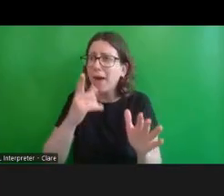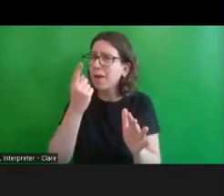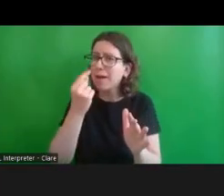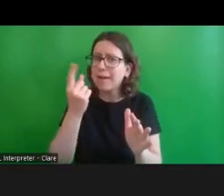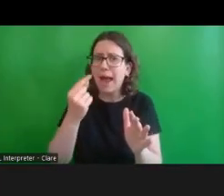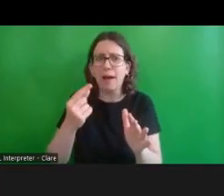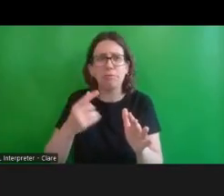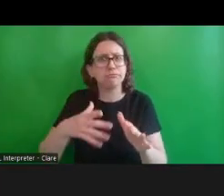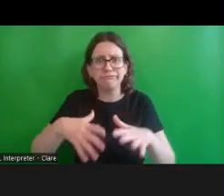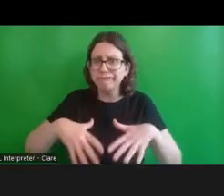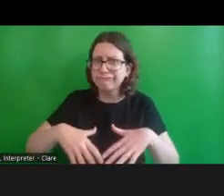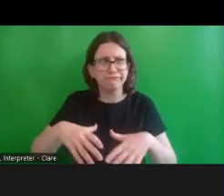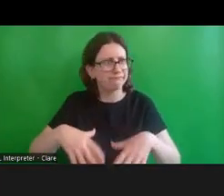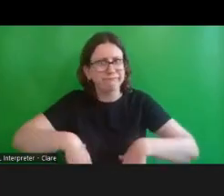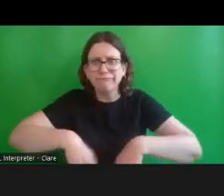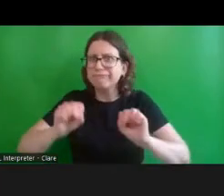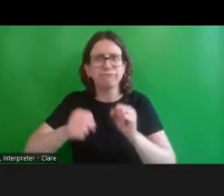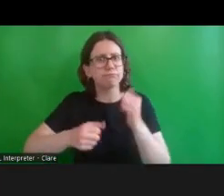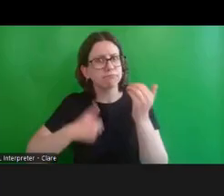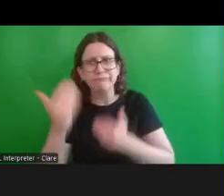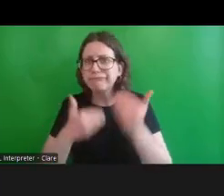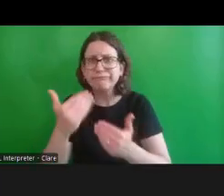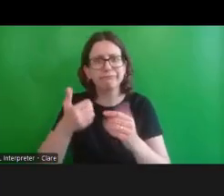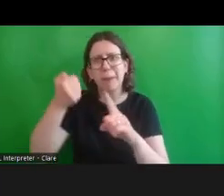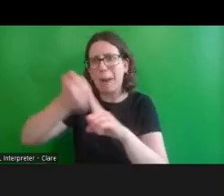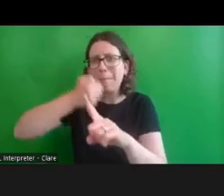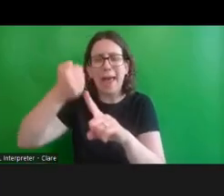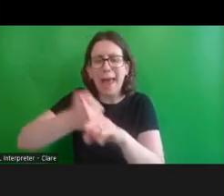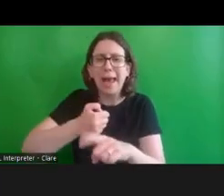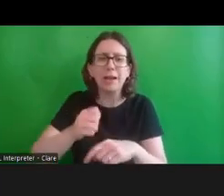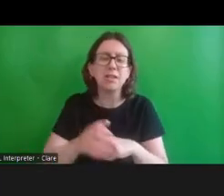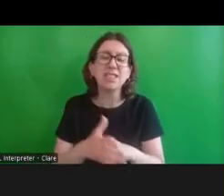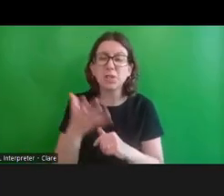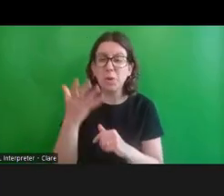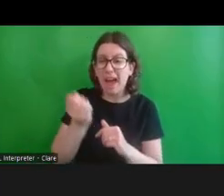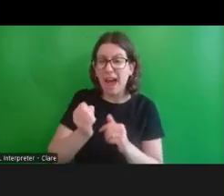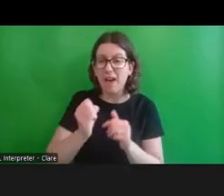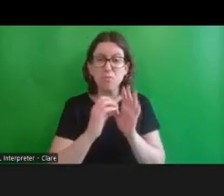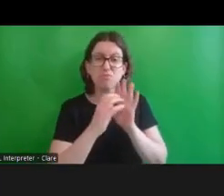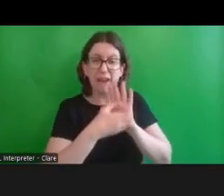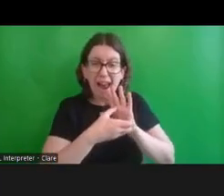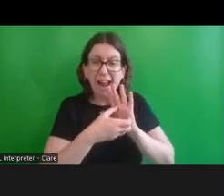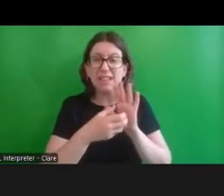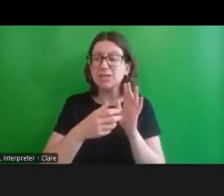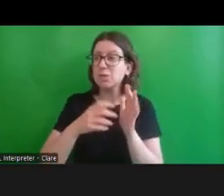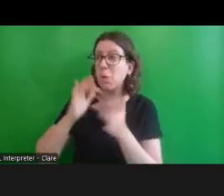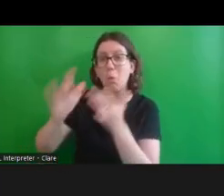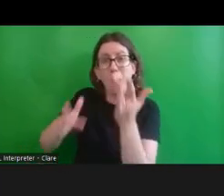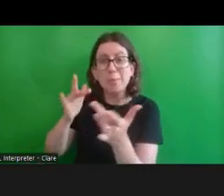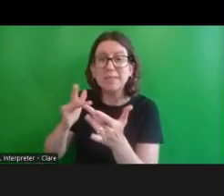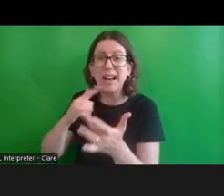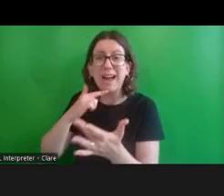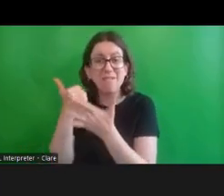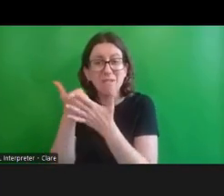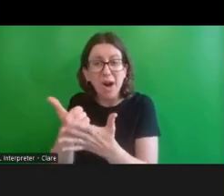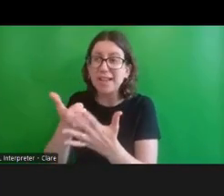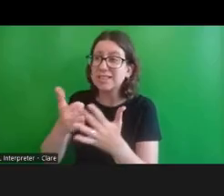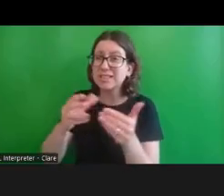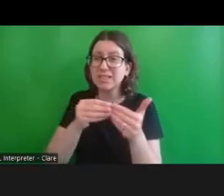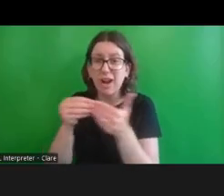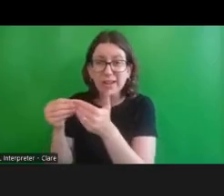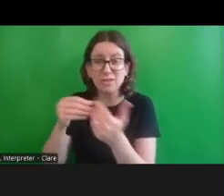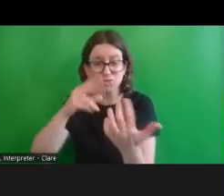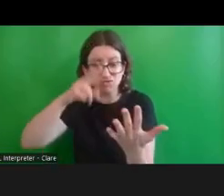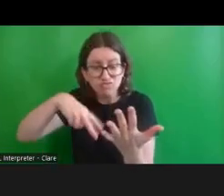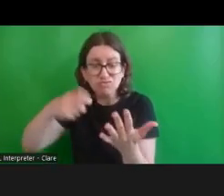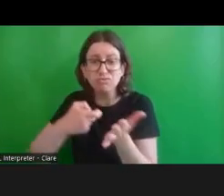way which feels right for them. So that is a brand toolkit, that's a website with advice, guidance, reading recommendations.